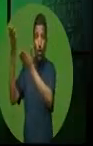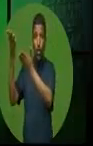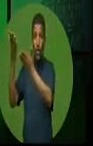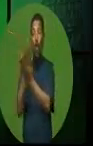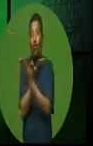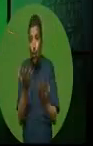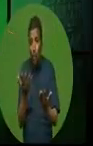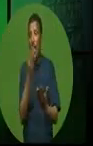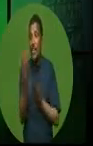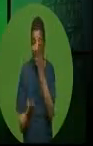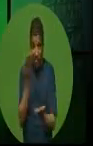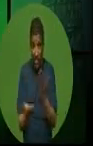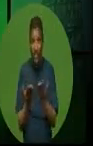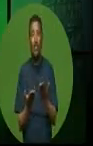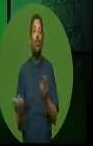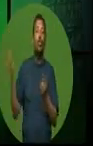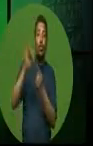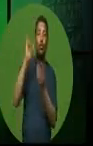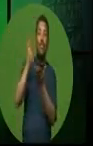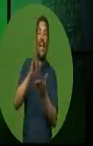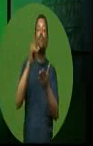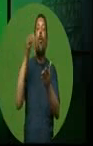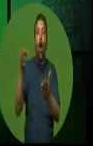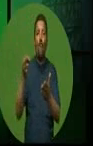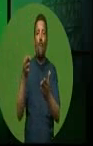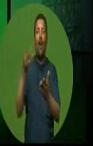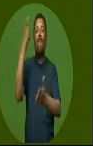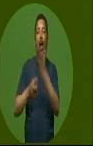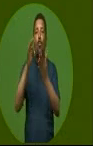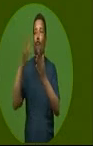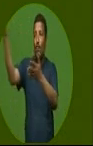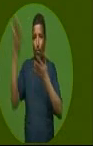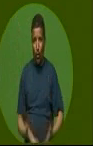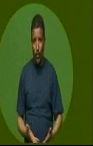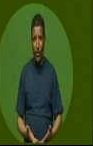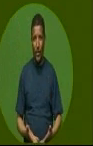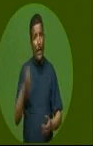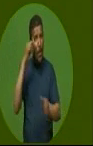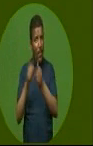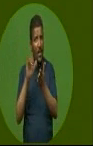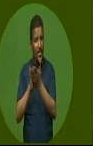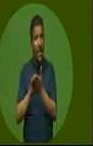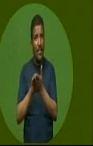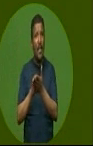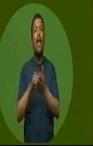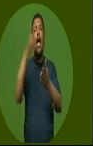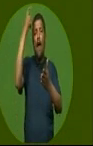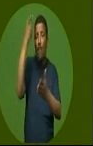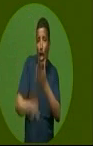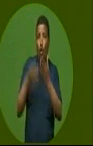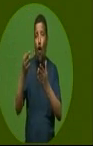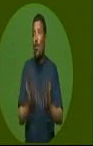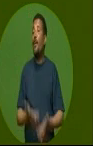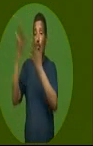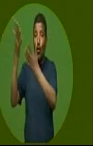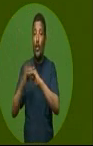of goods and services to that of the value of imports. Remember that if value of exports